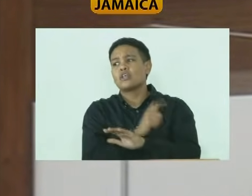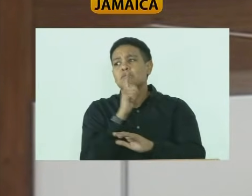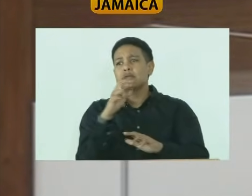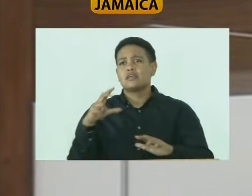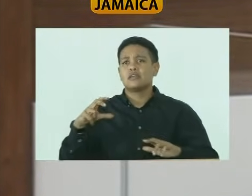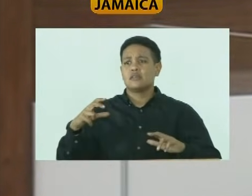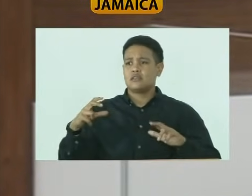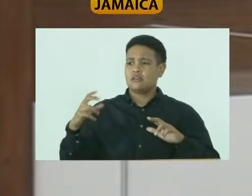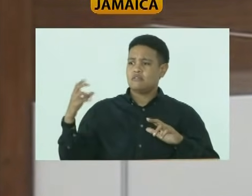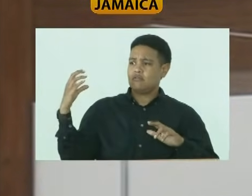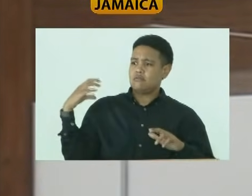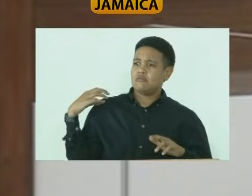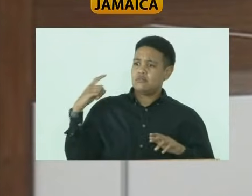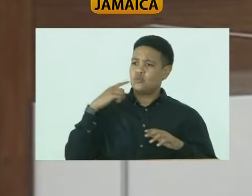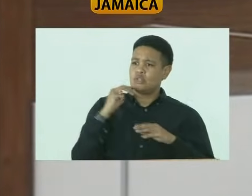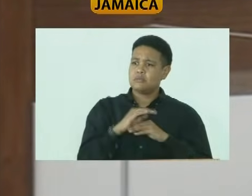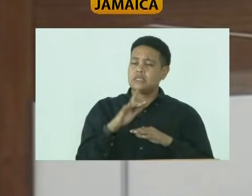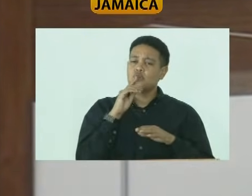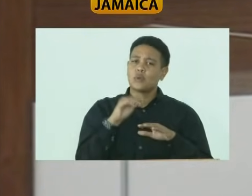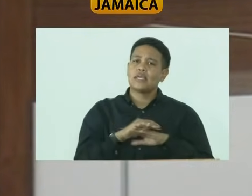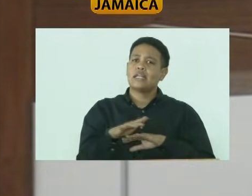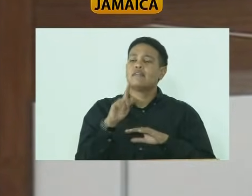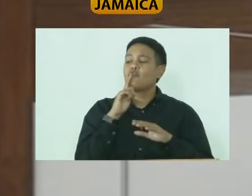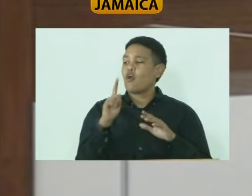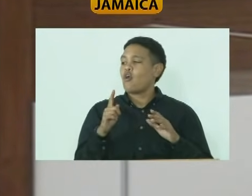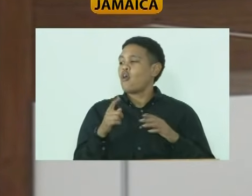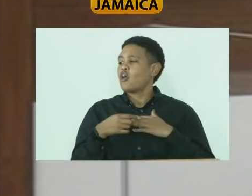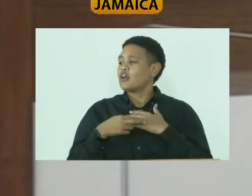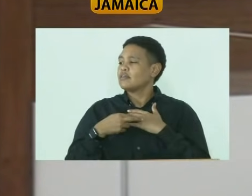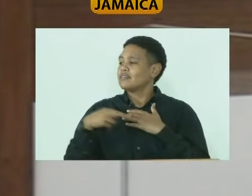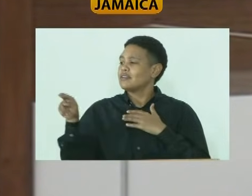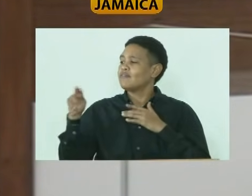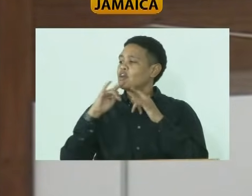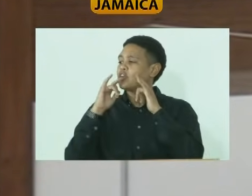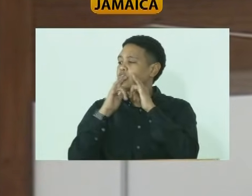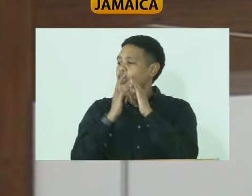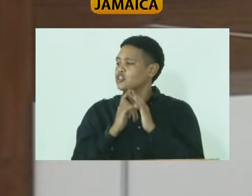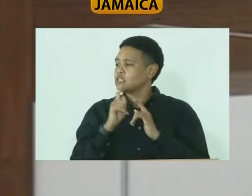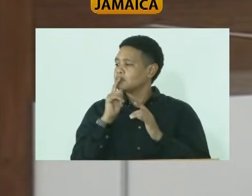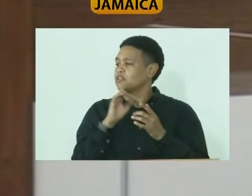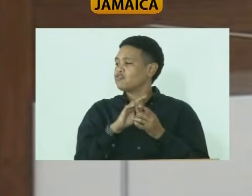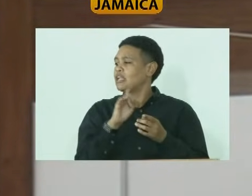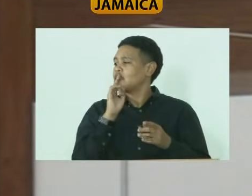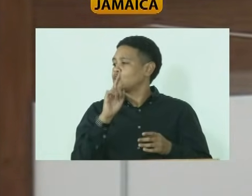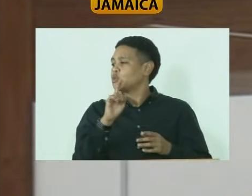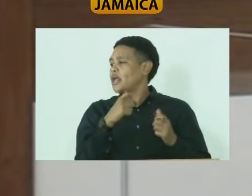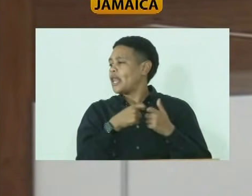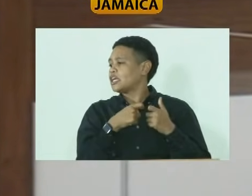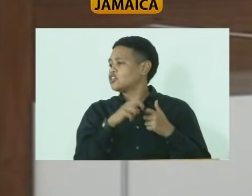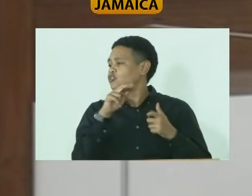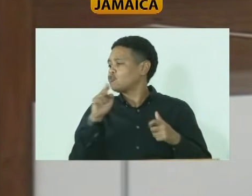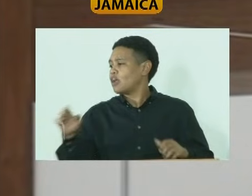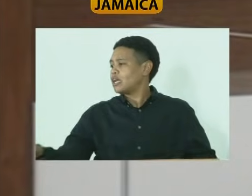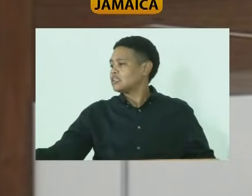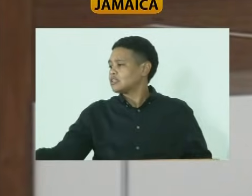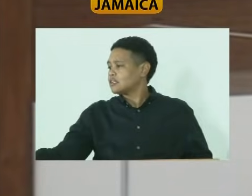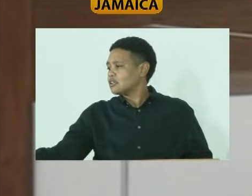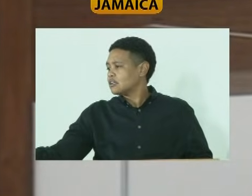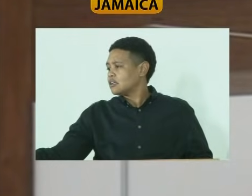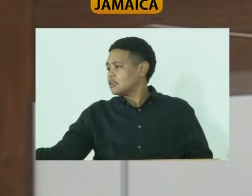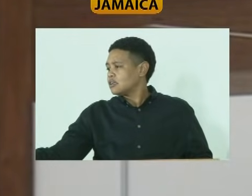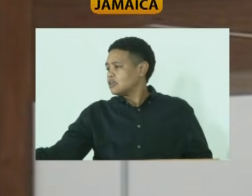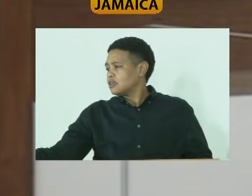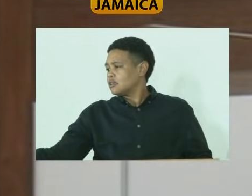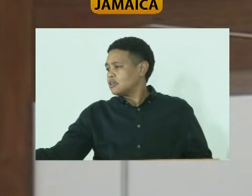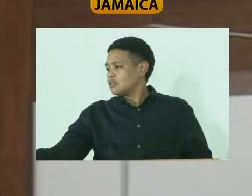to influence or defer the adjustment made to the electricity rate. Madam Speaker, I wish to inform the